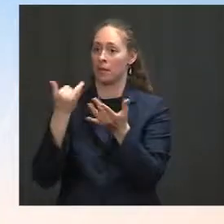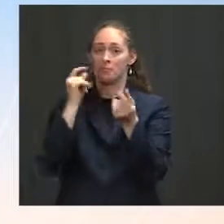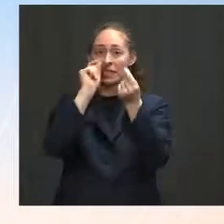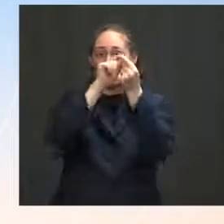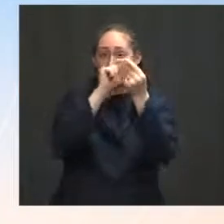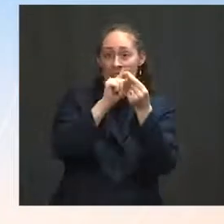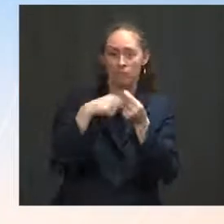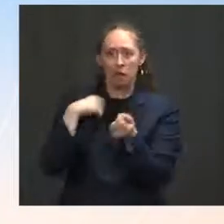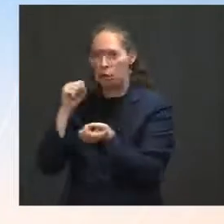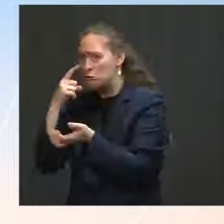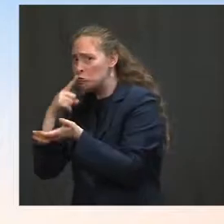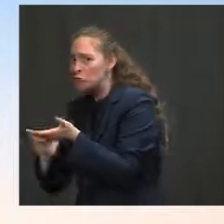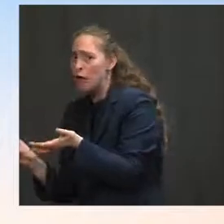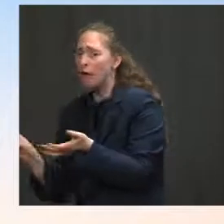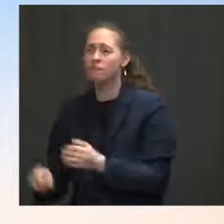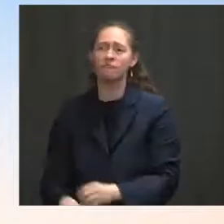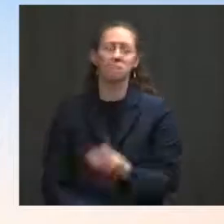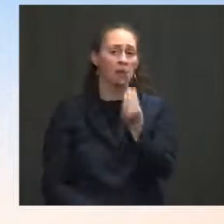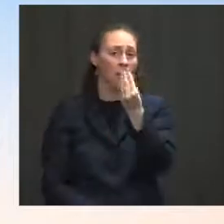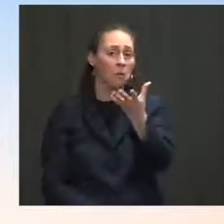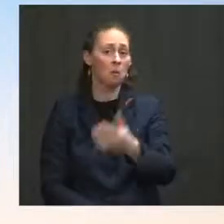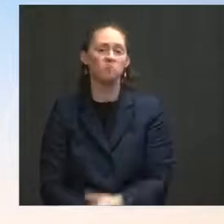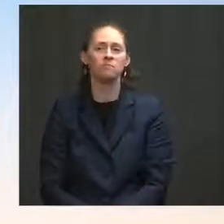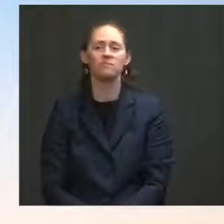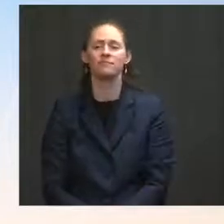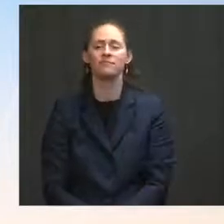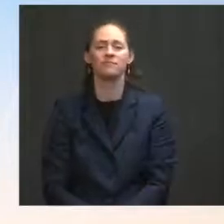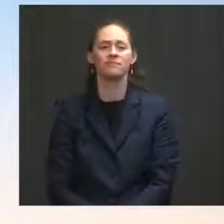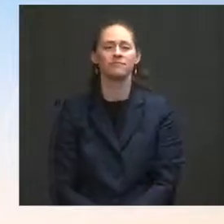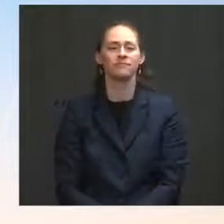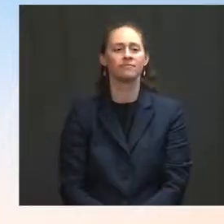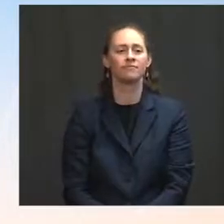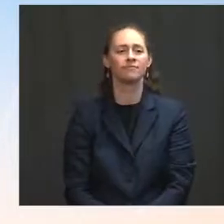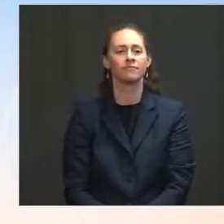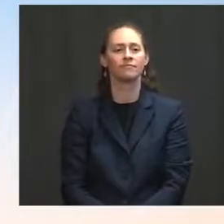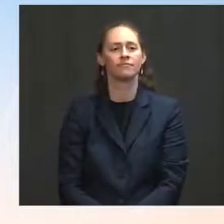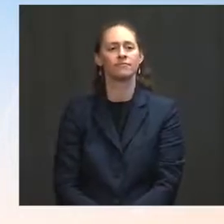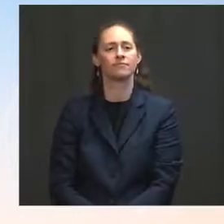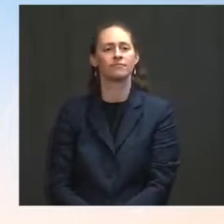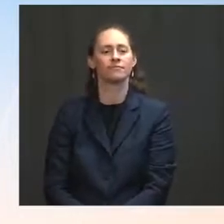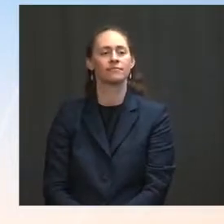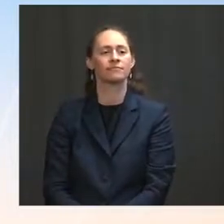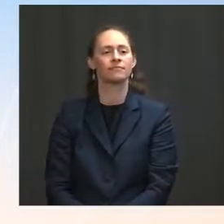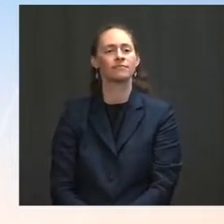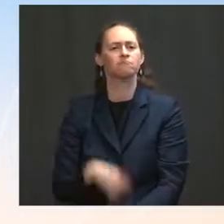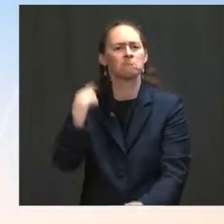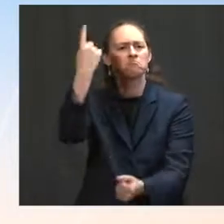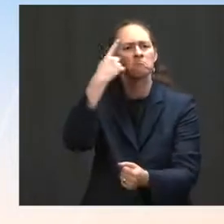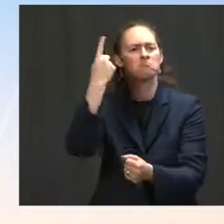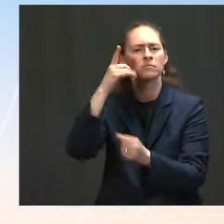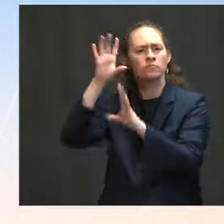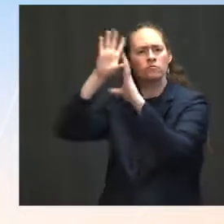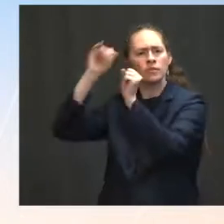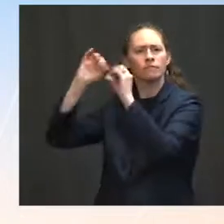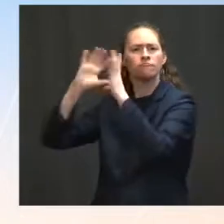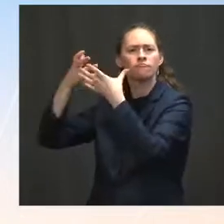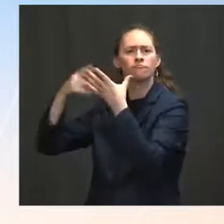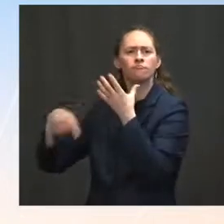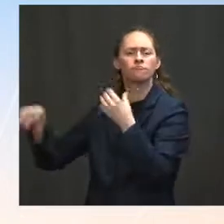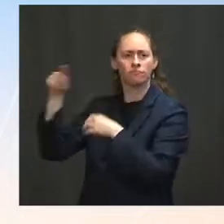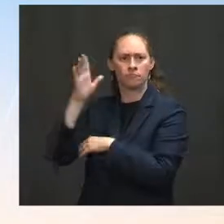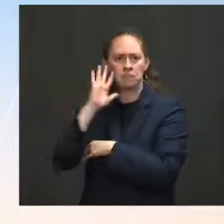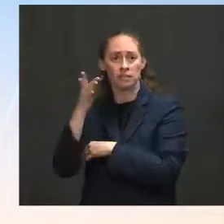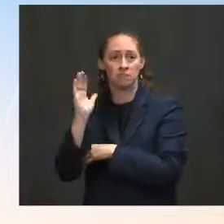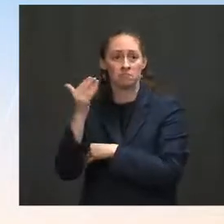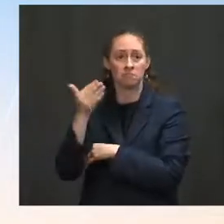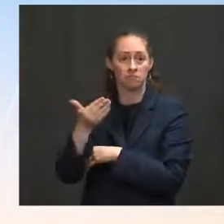more specific we can provide to you. Go ahead, Eugene. Is the Biden administration considering easing travel restrictions to allow vaccinated people into